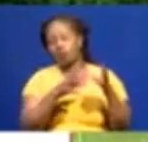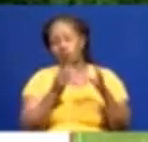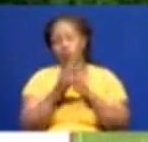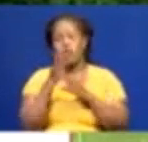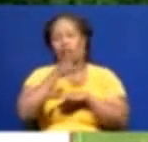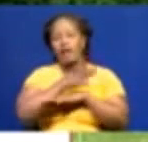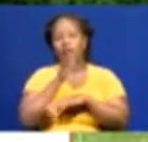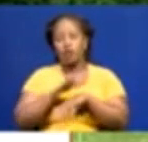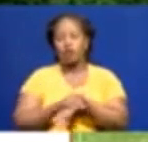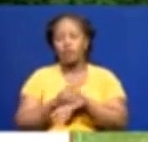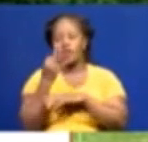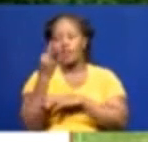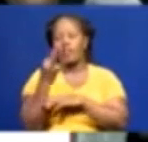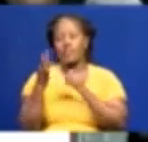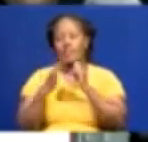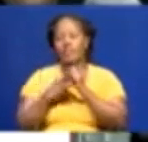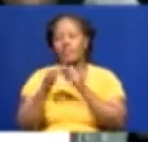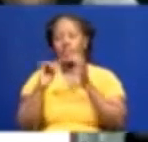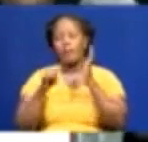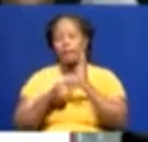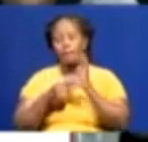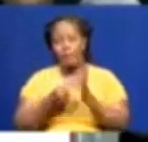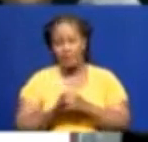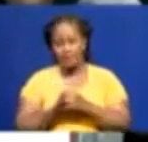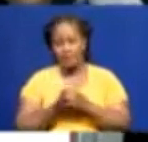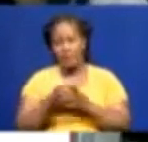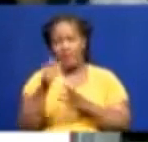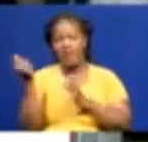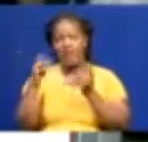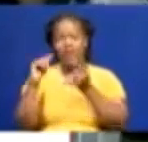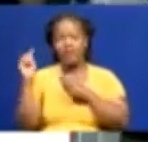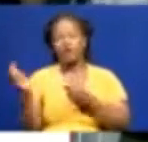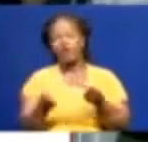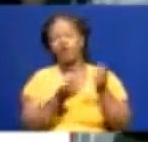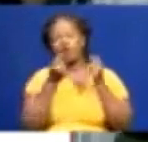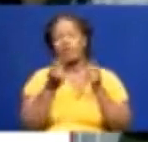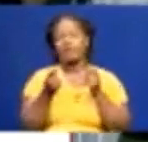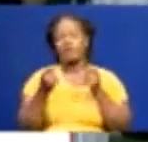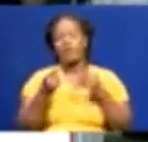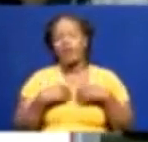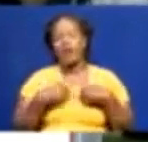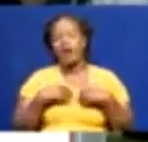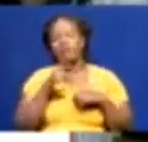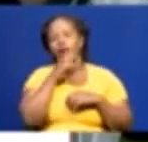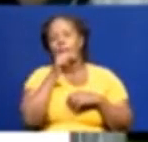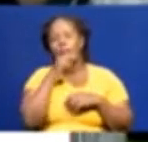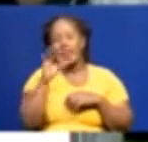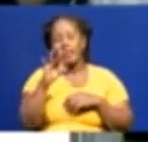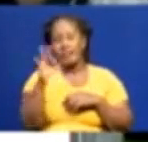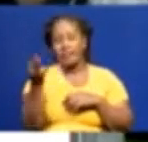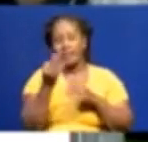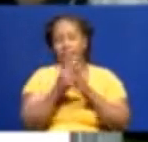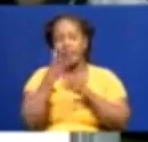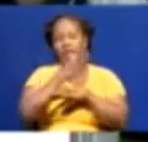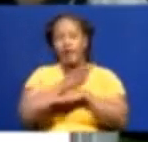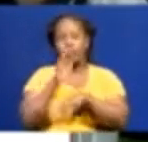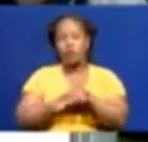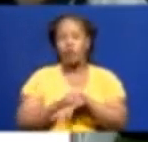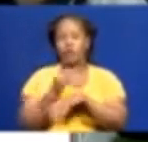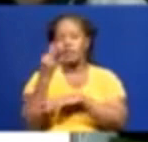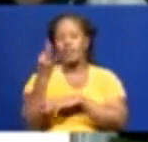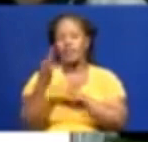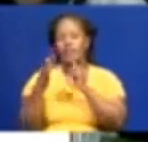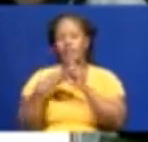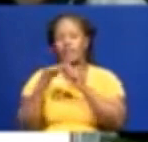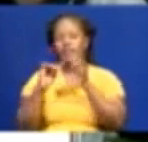posted 38 points on count back. Veteran golfer Amar Harvey scooped the men's third award after posting 38 points on